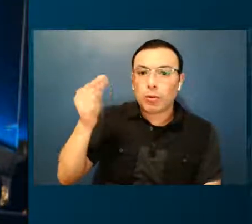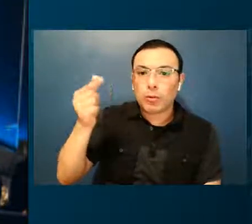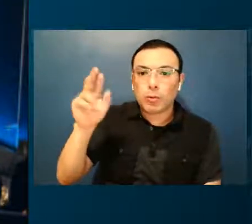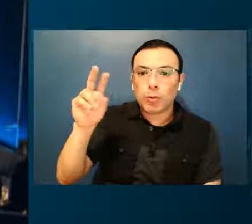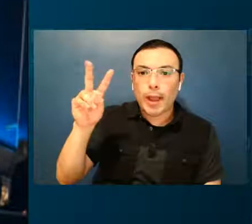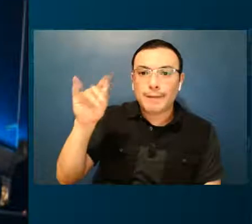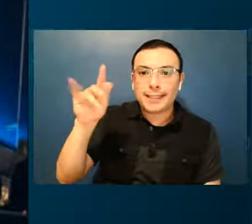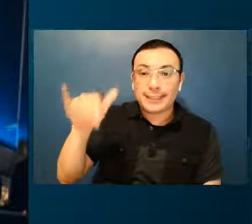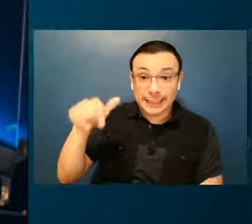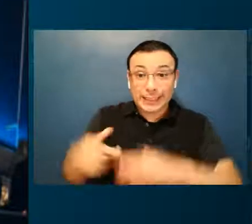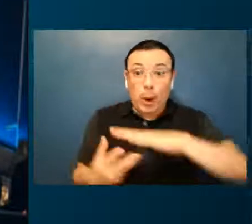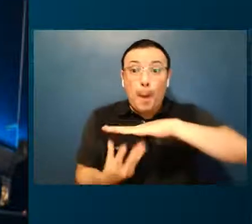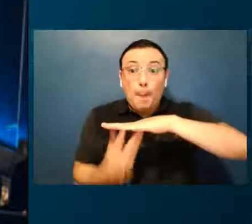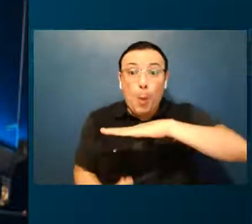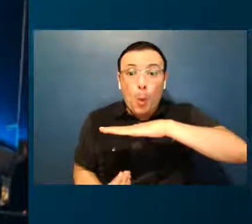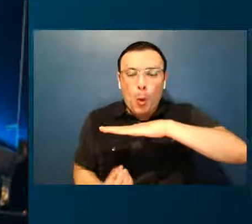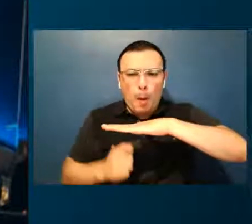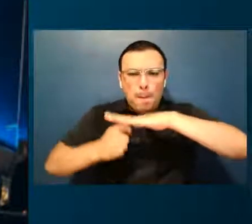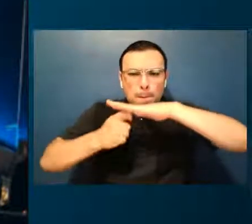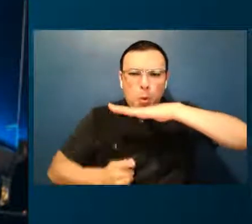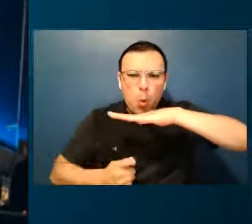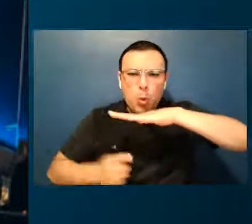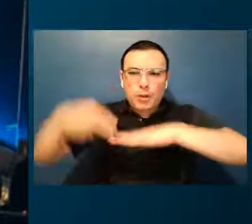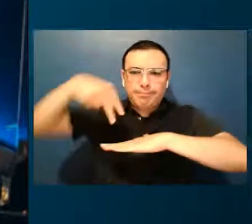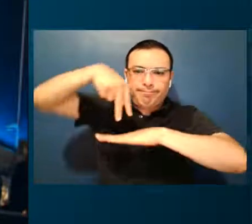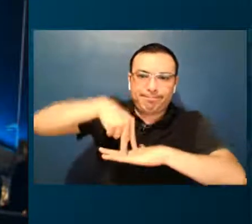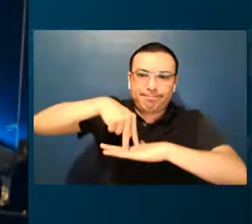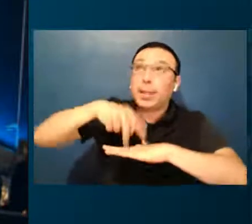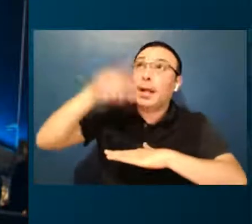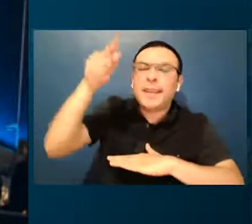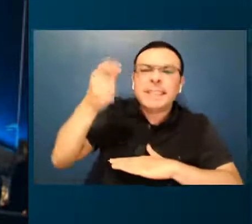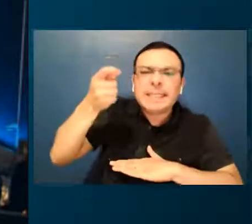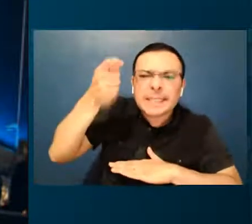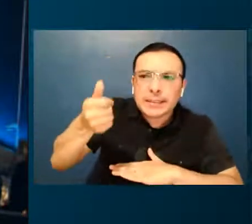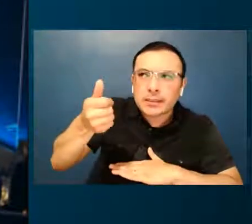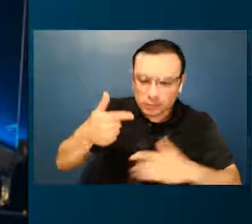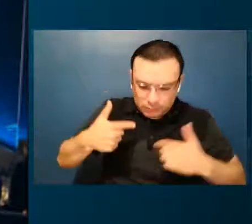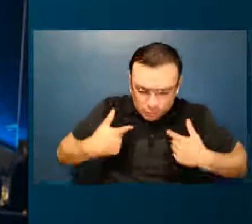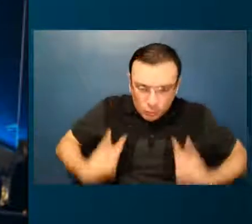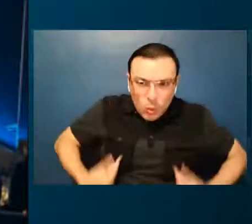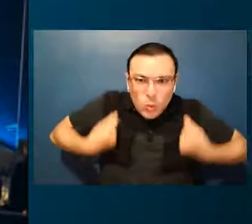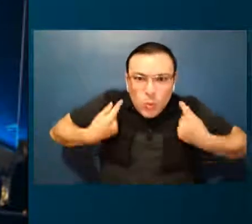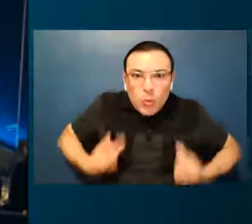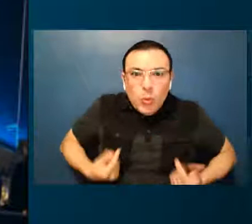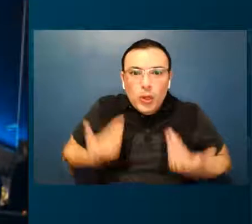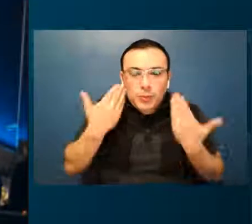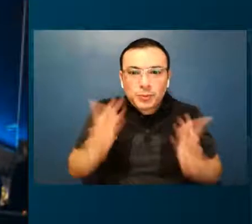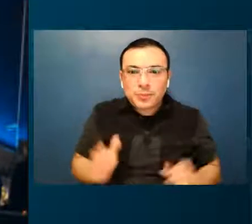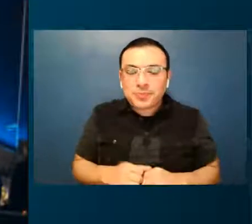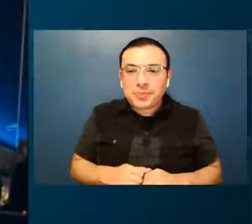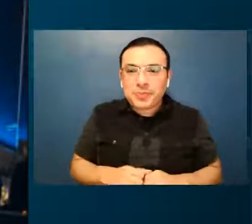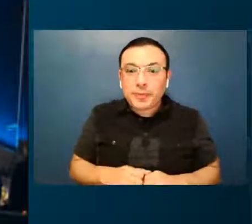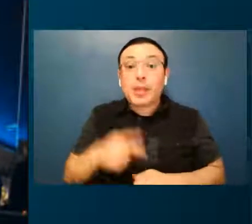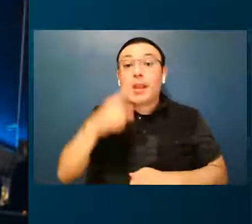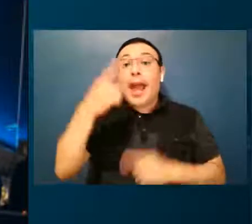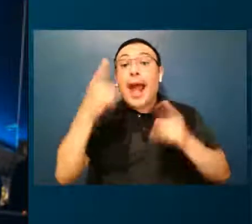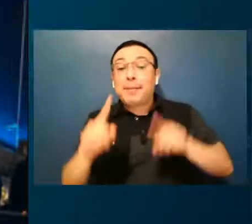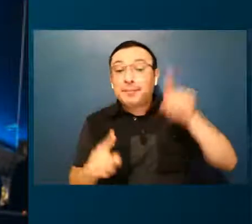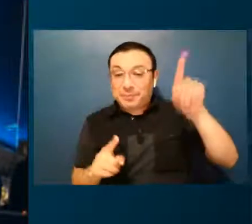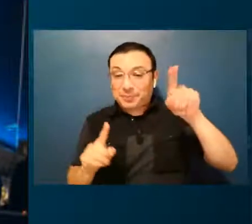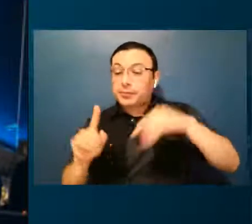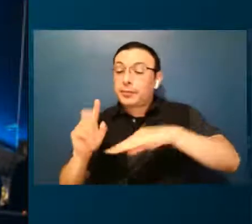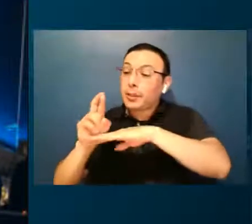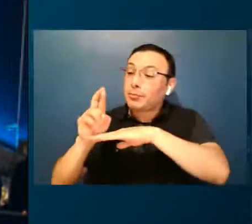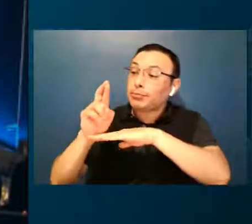can tell you about that. Our first American astronaut in space, his name was Alan Shepard. And he was the first to do something else as